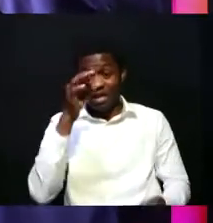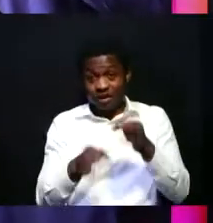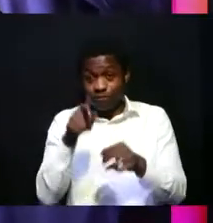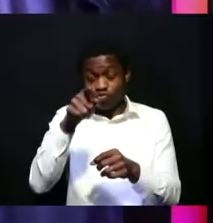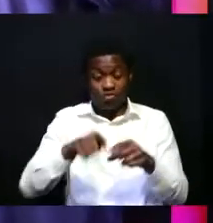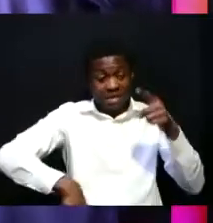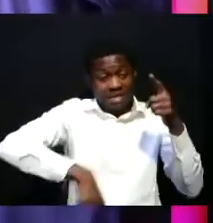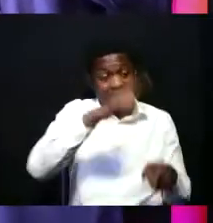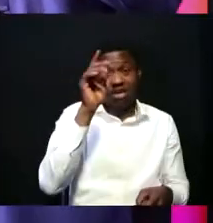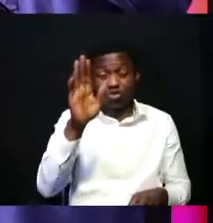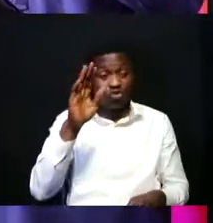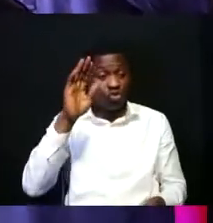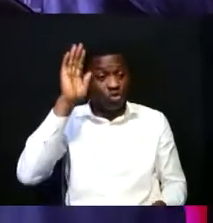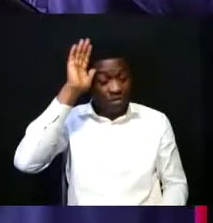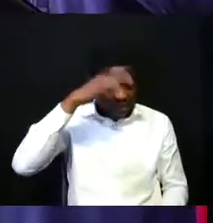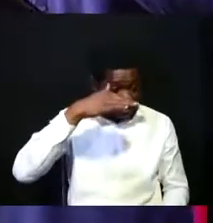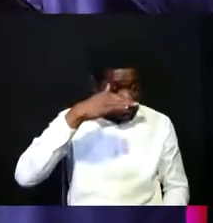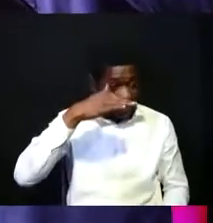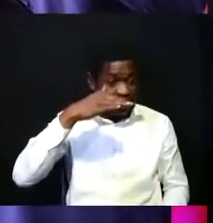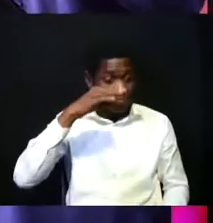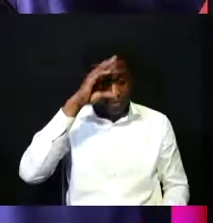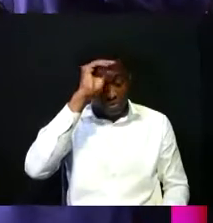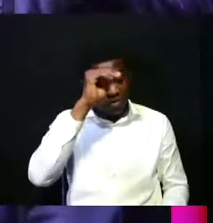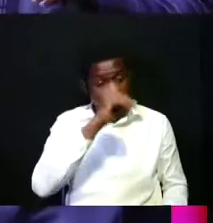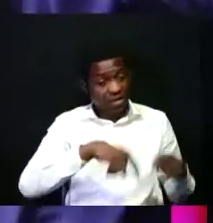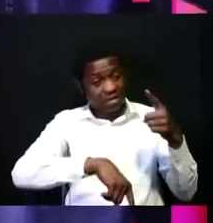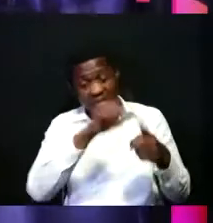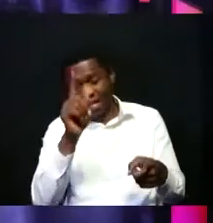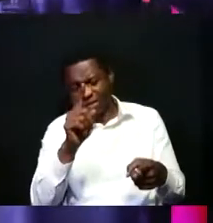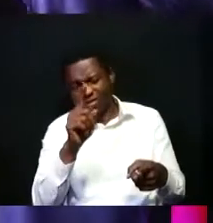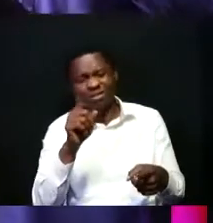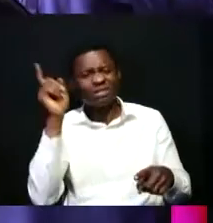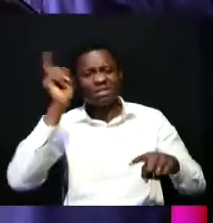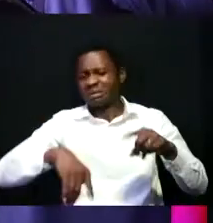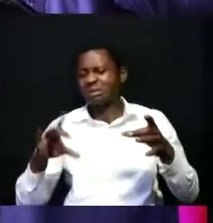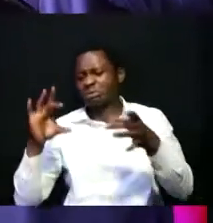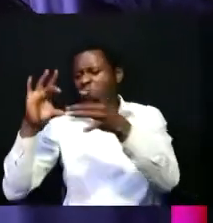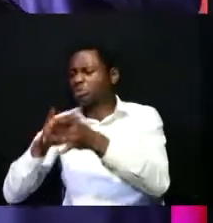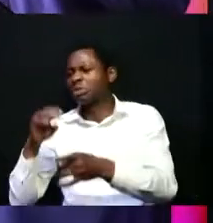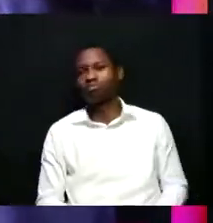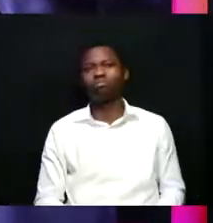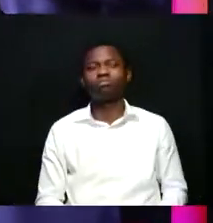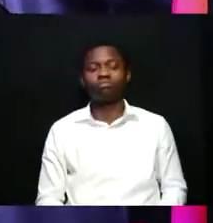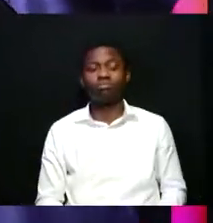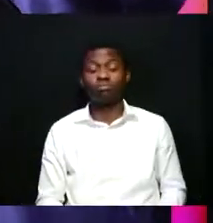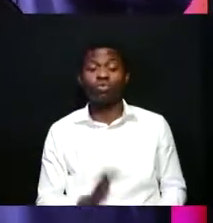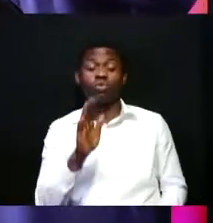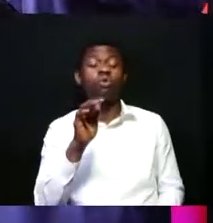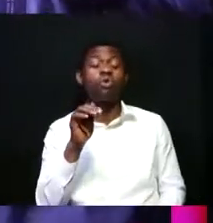Once you sack your boy from home, once you sack your difficult girl